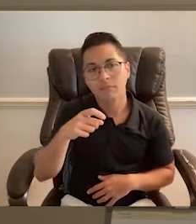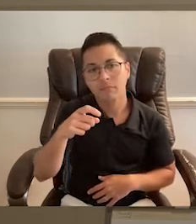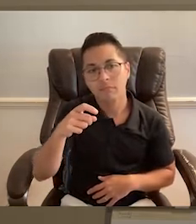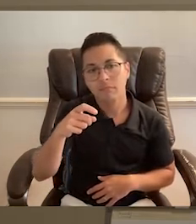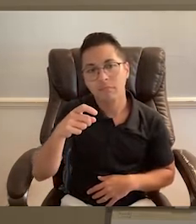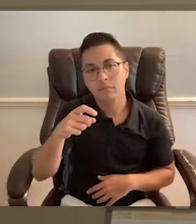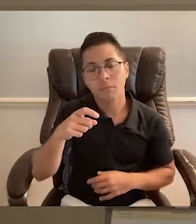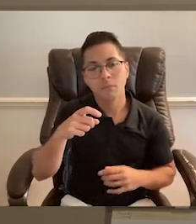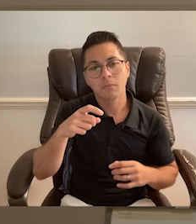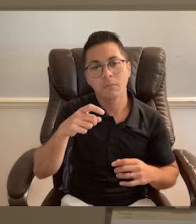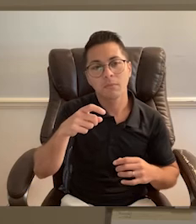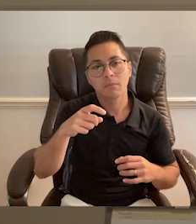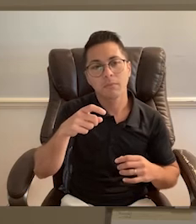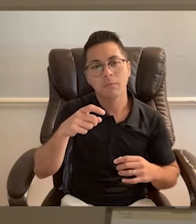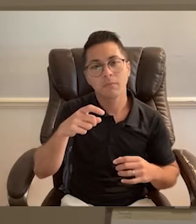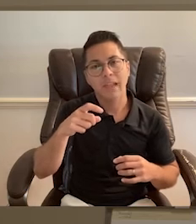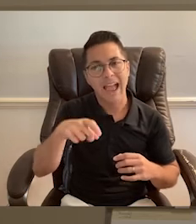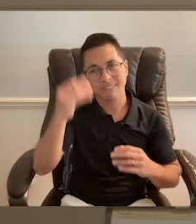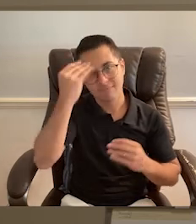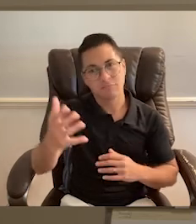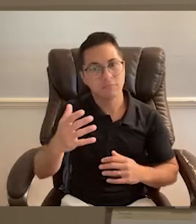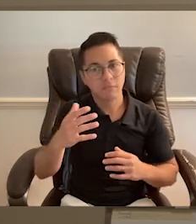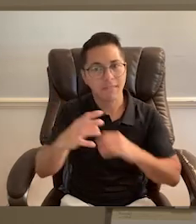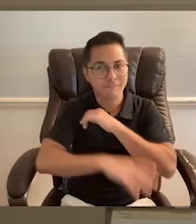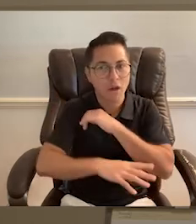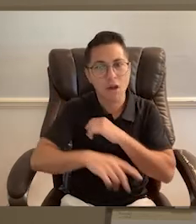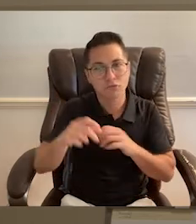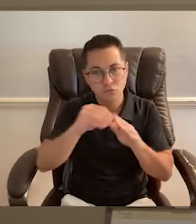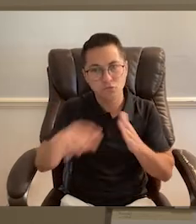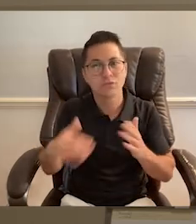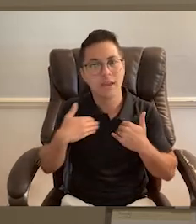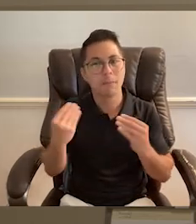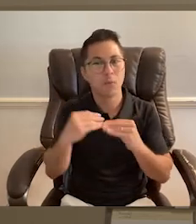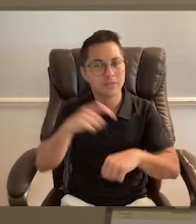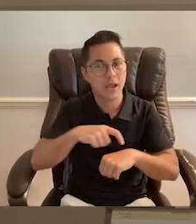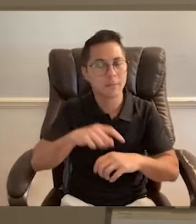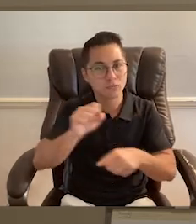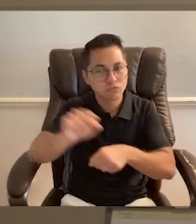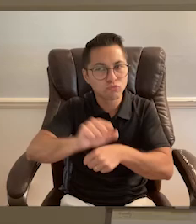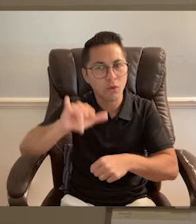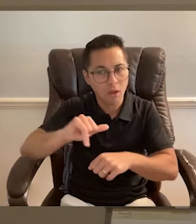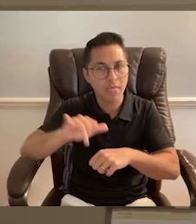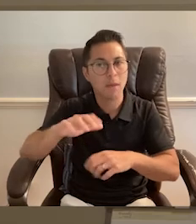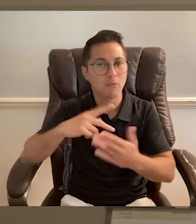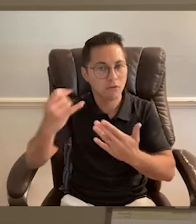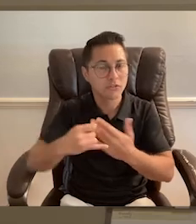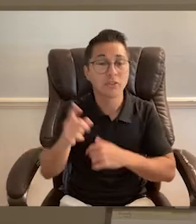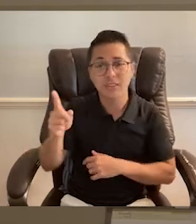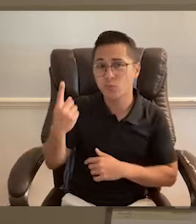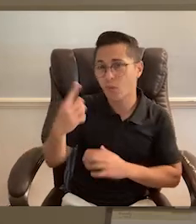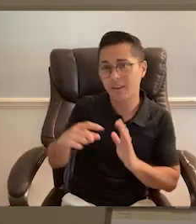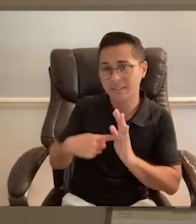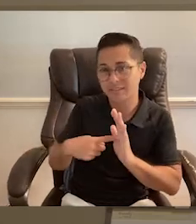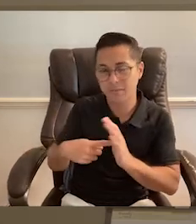an opportunity to work with Aquarium and the Victory ship. So the Victory ship is a World War II ship that's docked at the